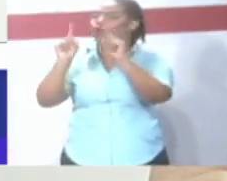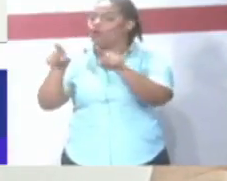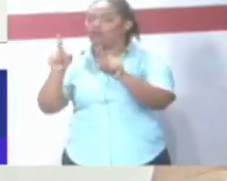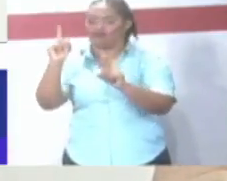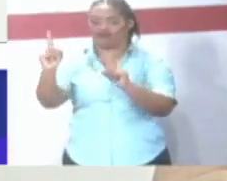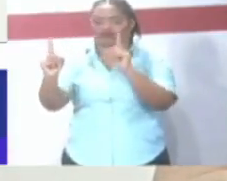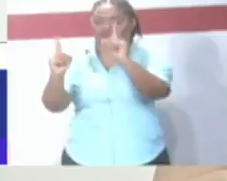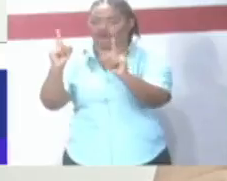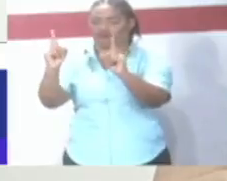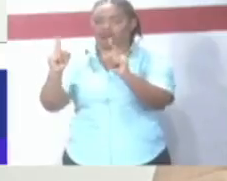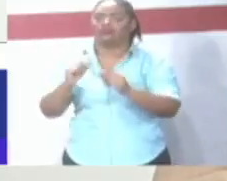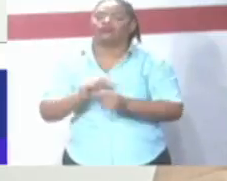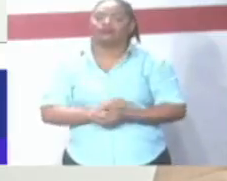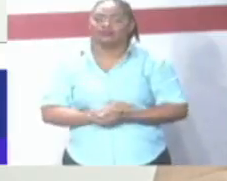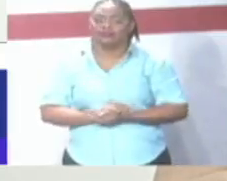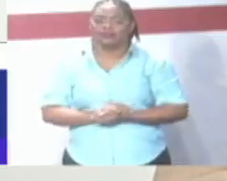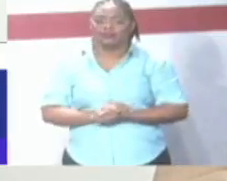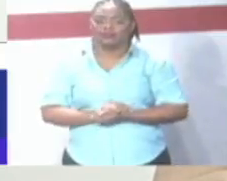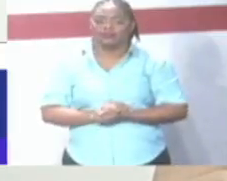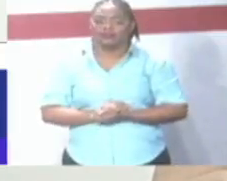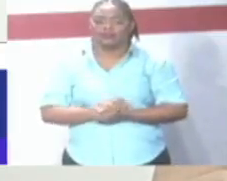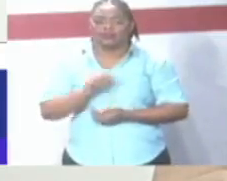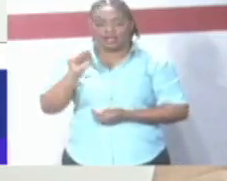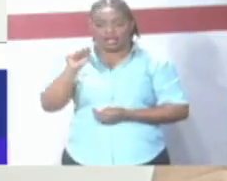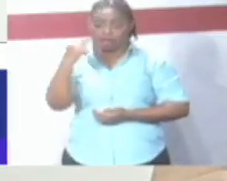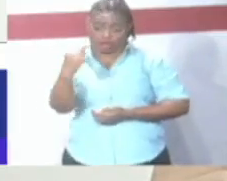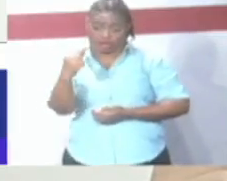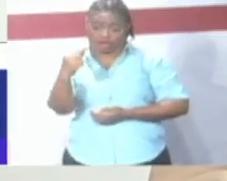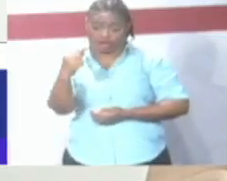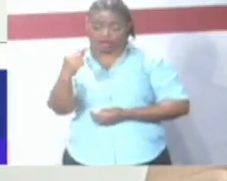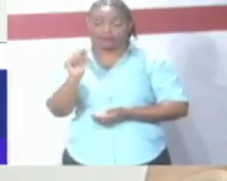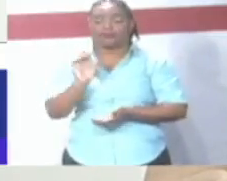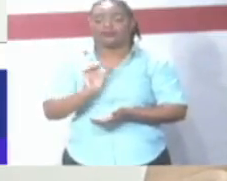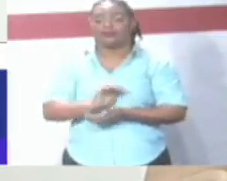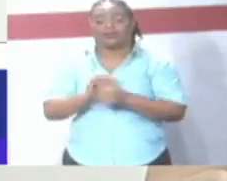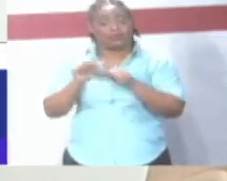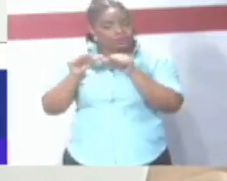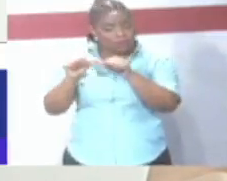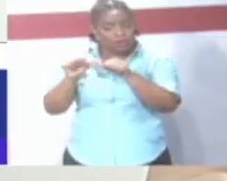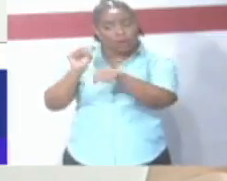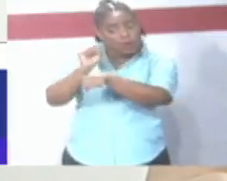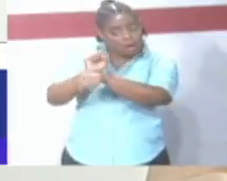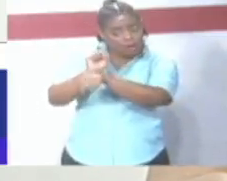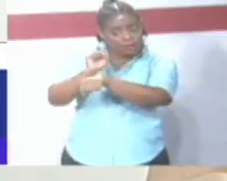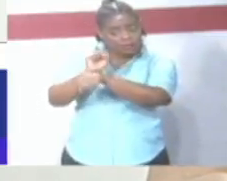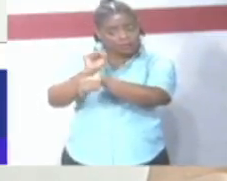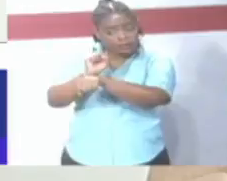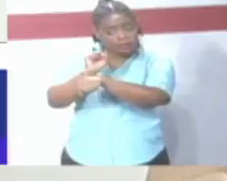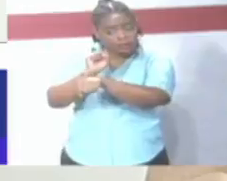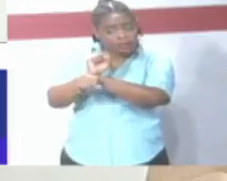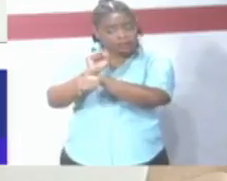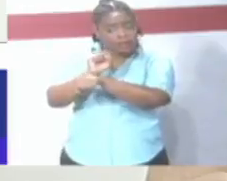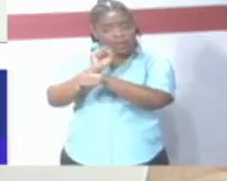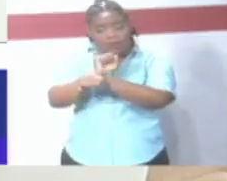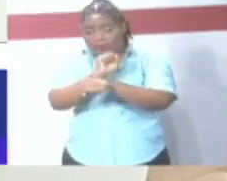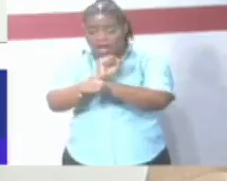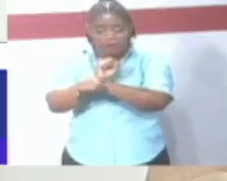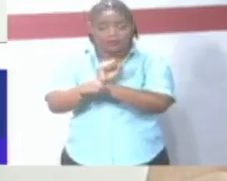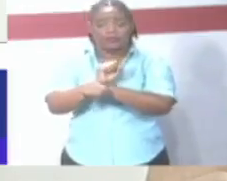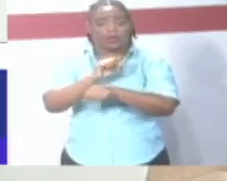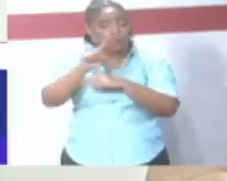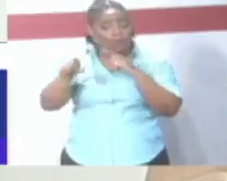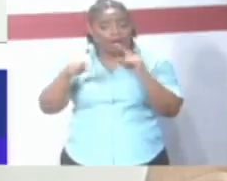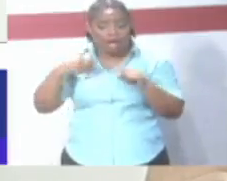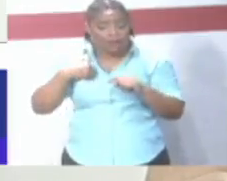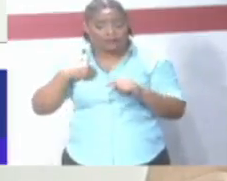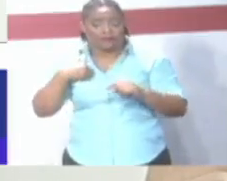The Attorney General is working on all those issues diligently behind the scenes, and as soon as we have a